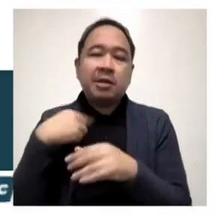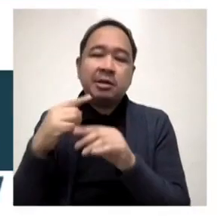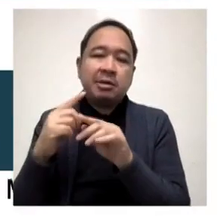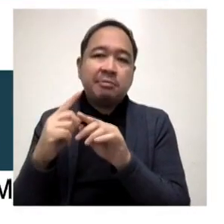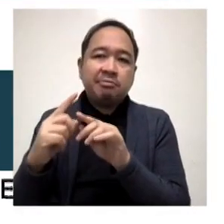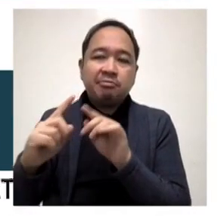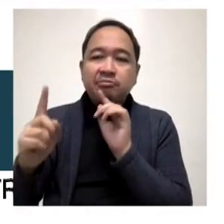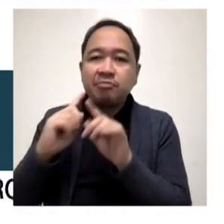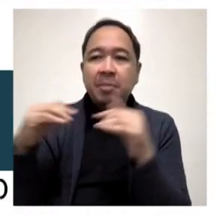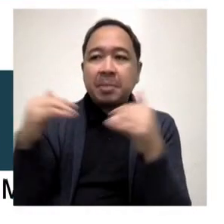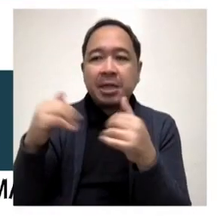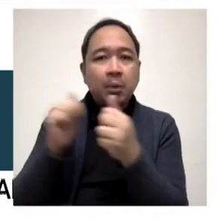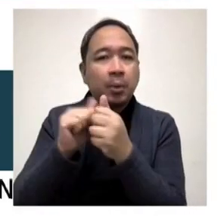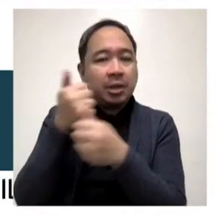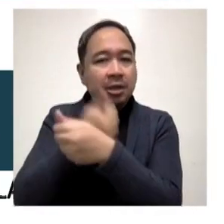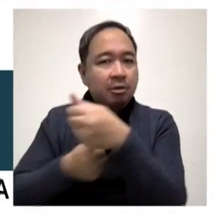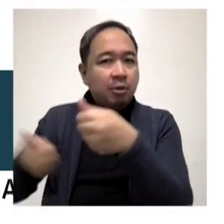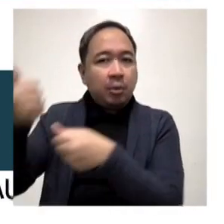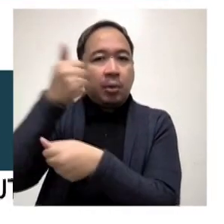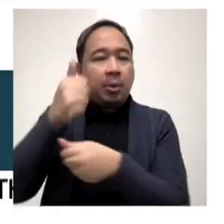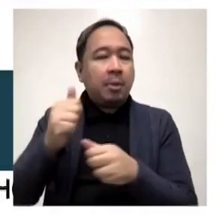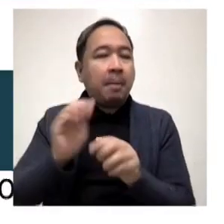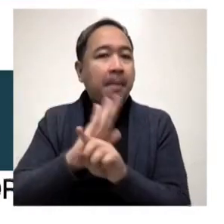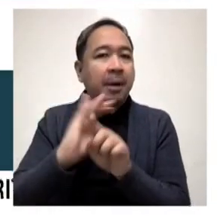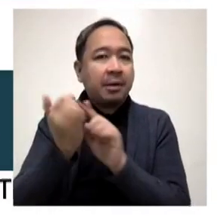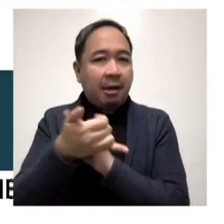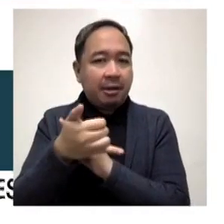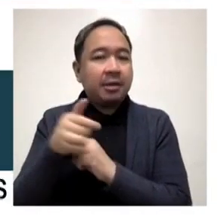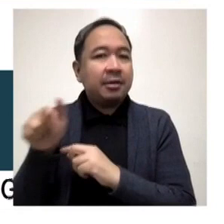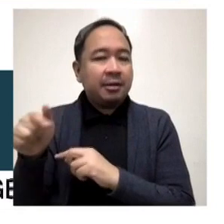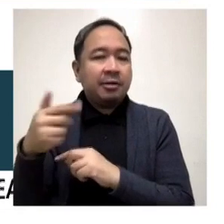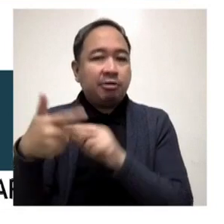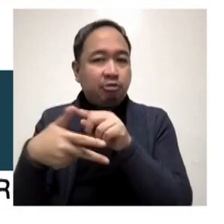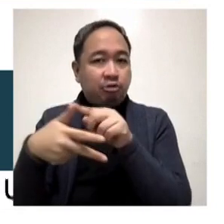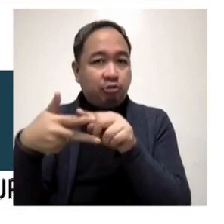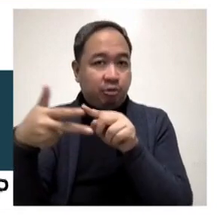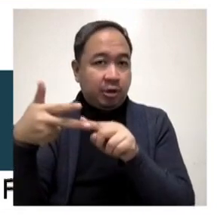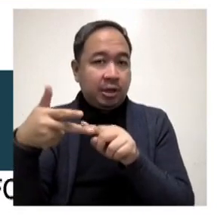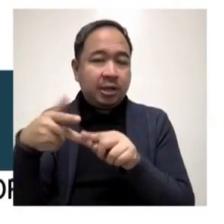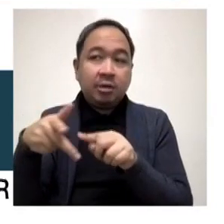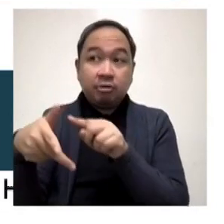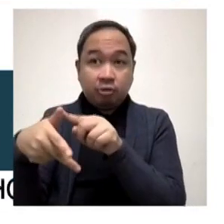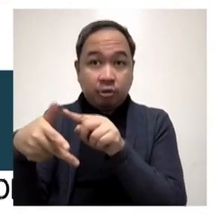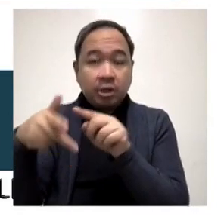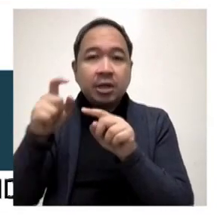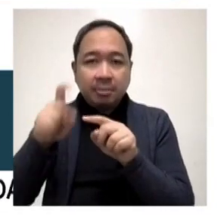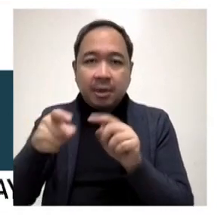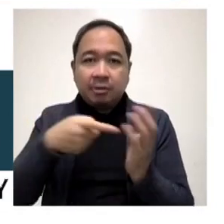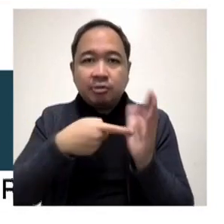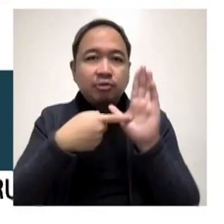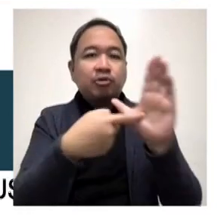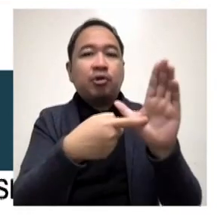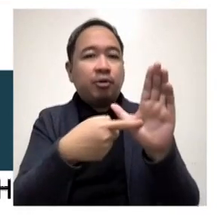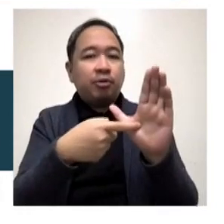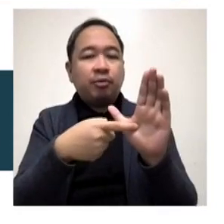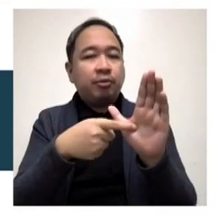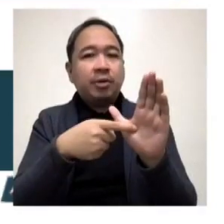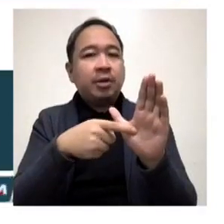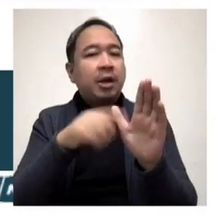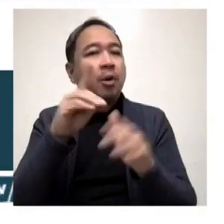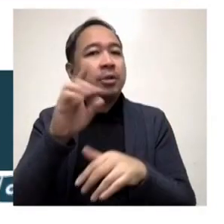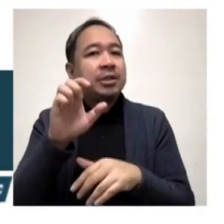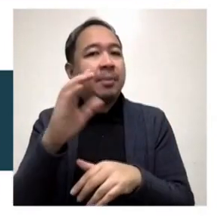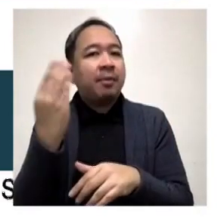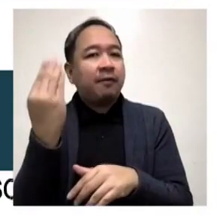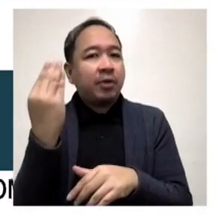of these three barangays, and I told them that they really have to present very well on December 14. Because if we are